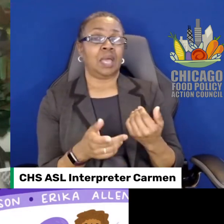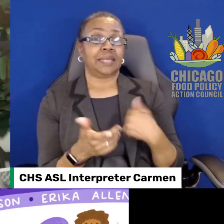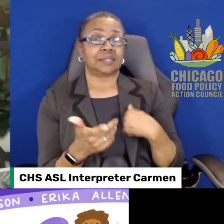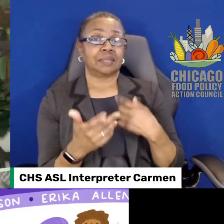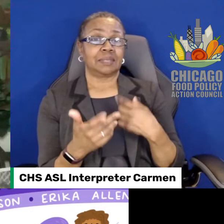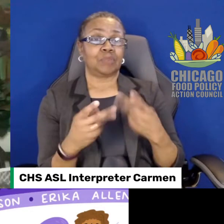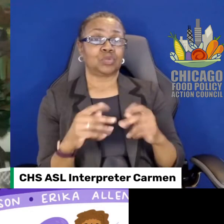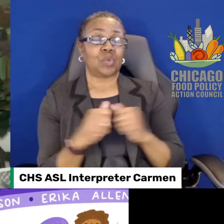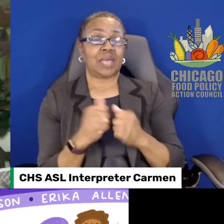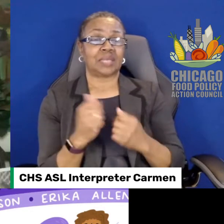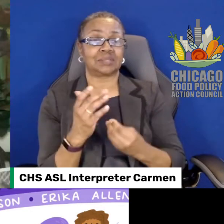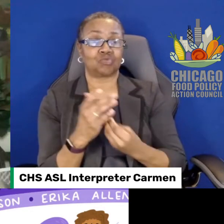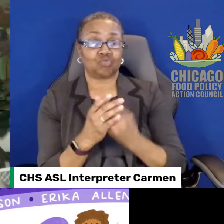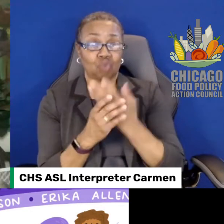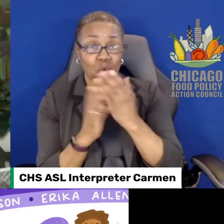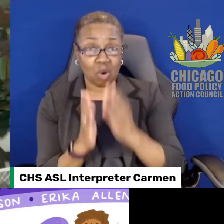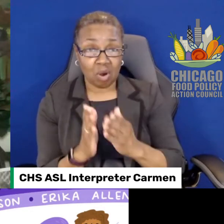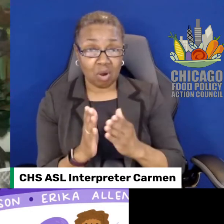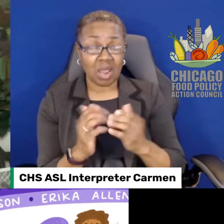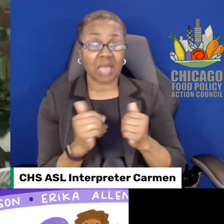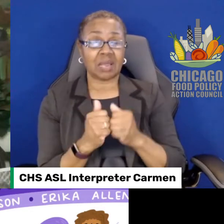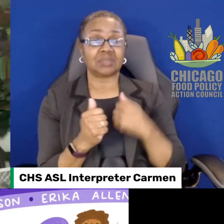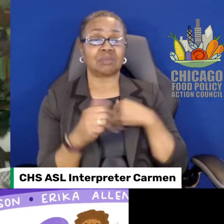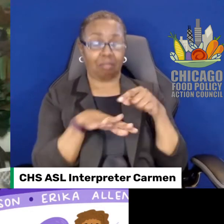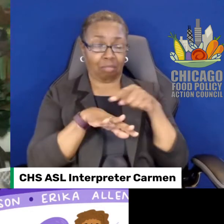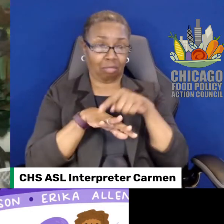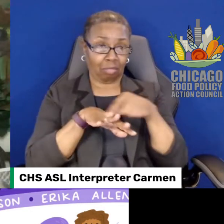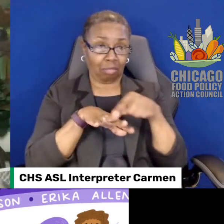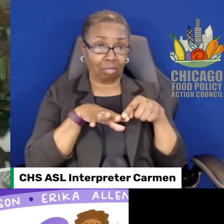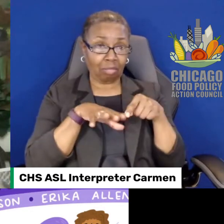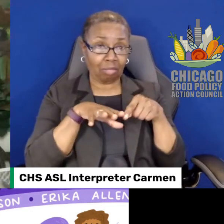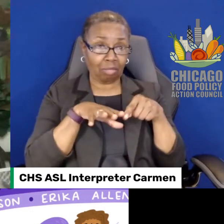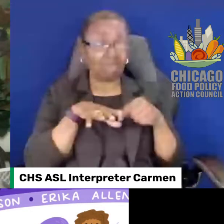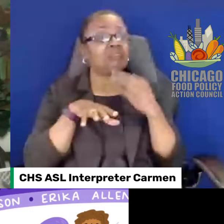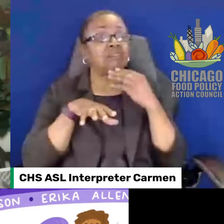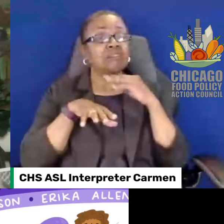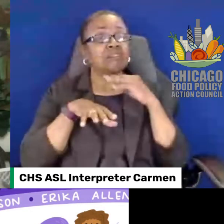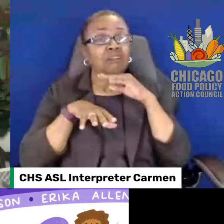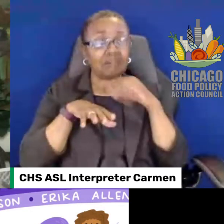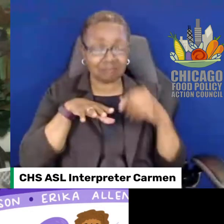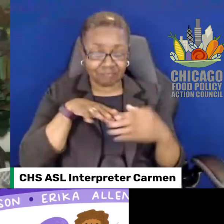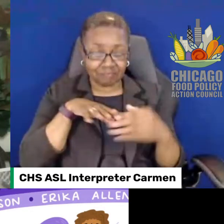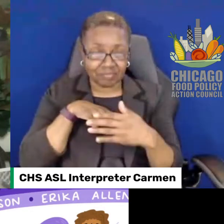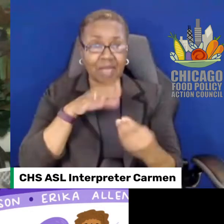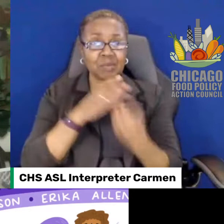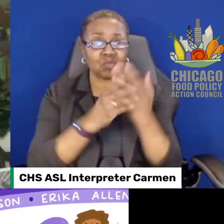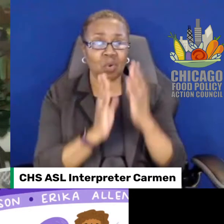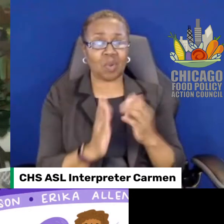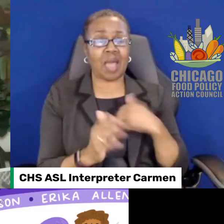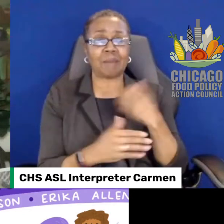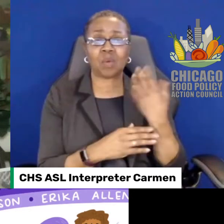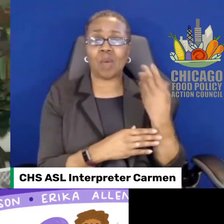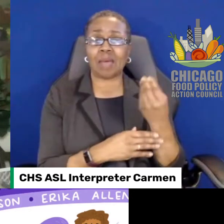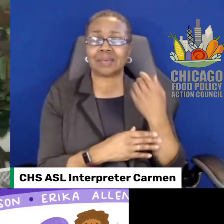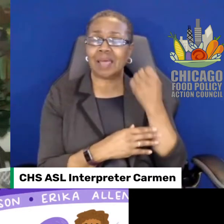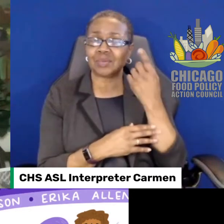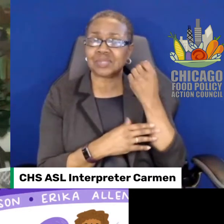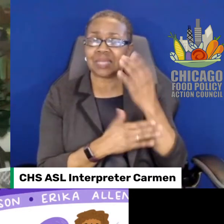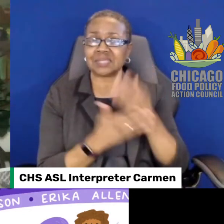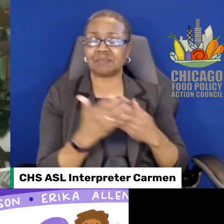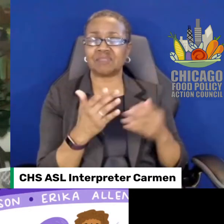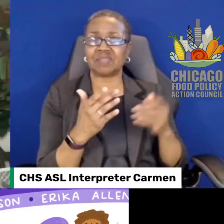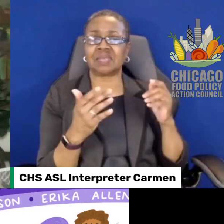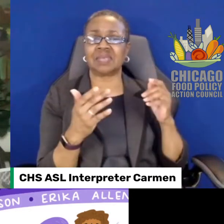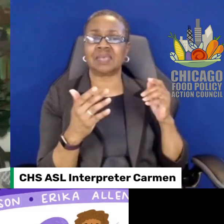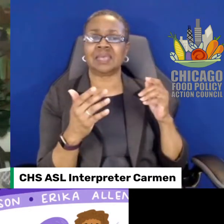and often dirt under my fingernails, being out and really understanding some of the dynamics of how